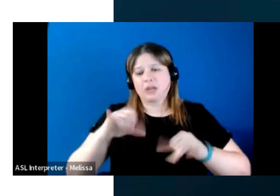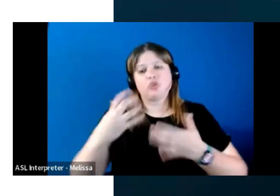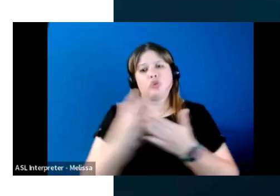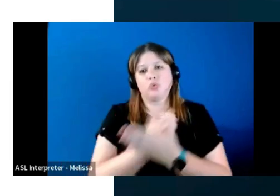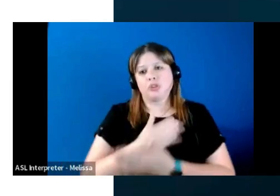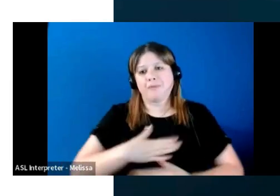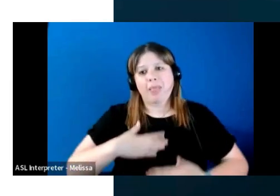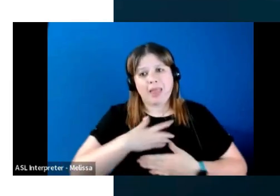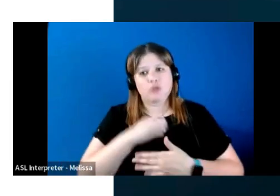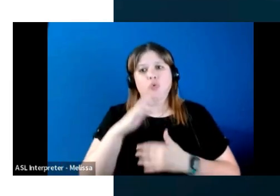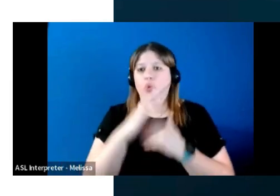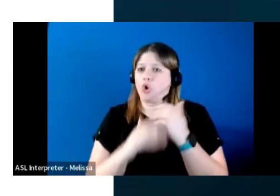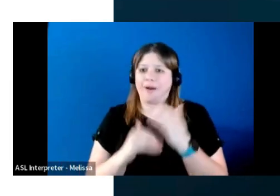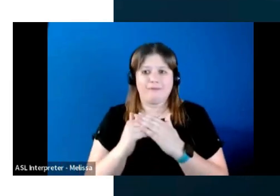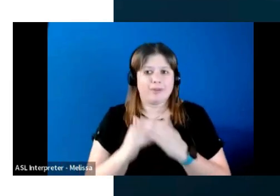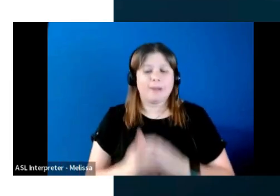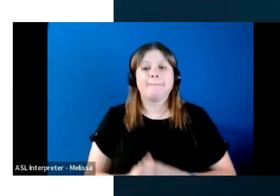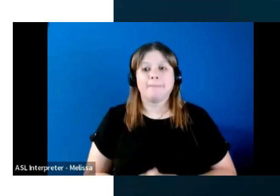comfort.